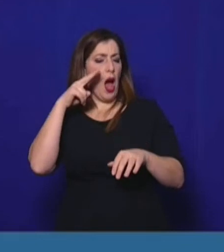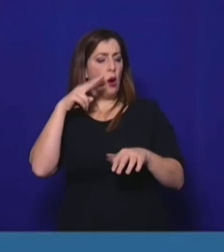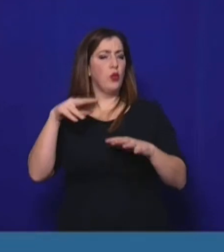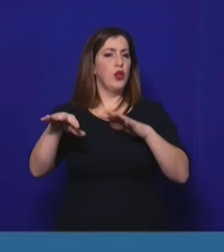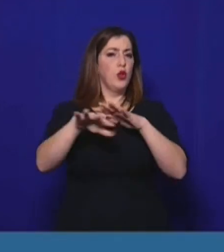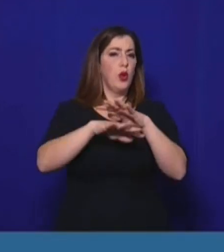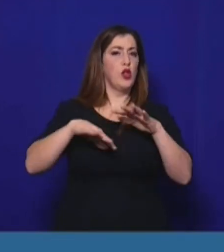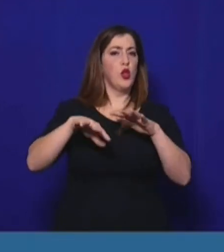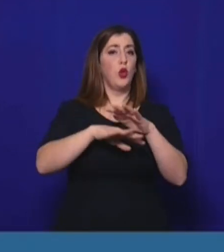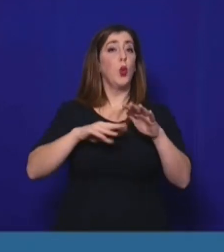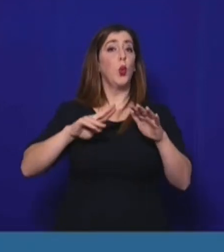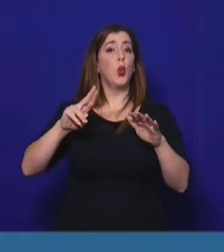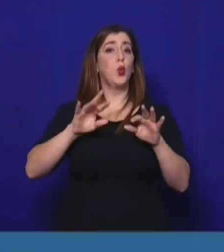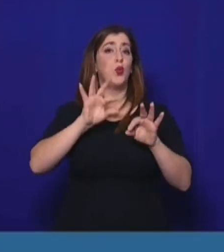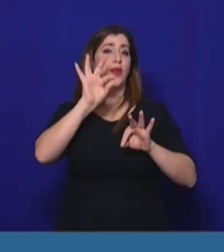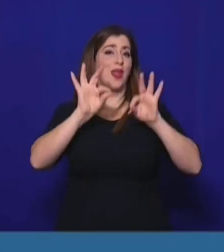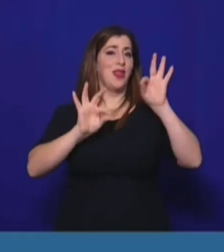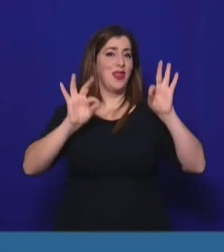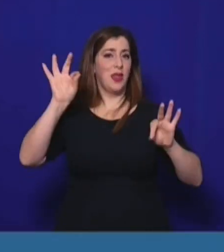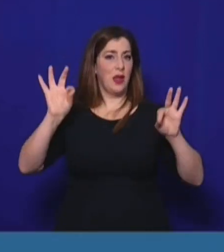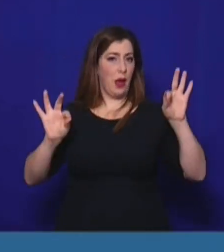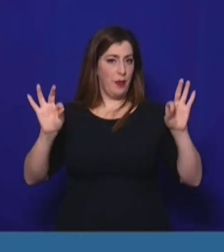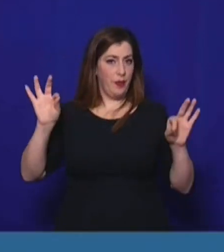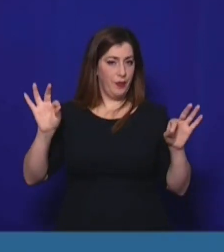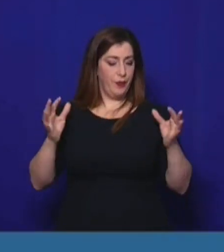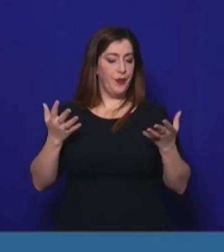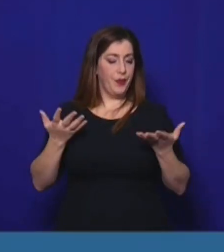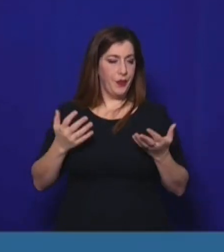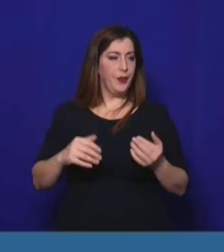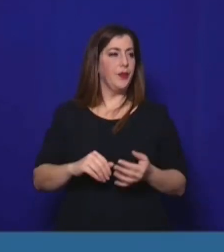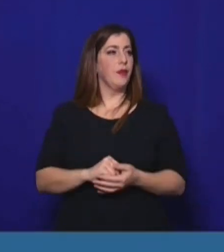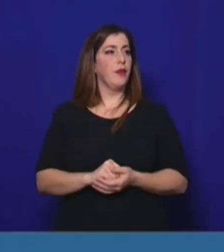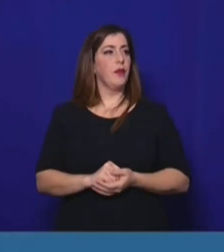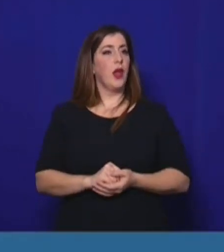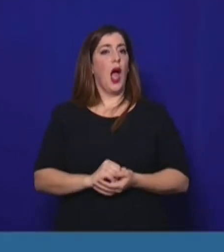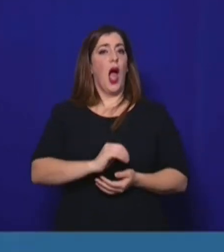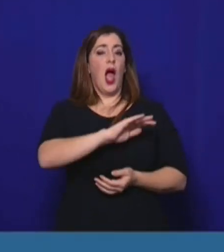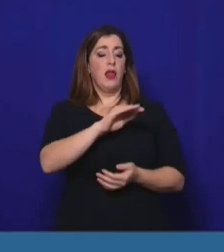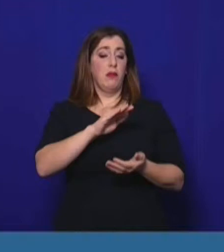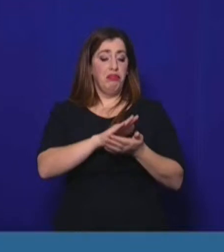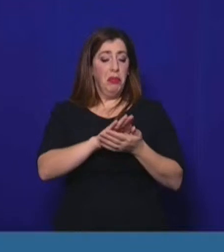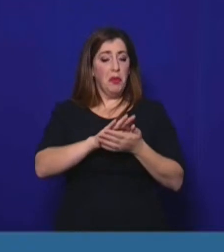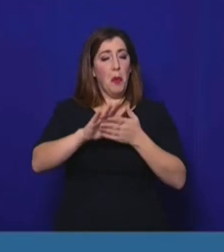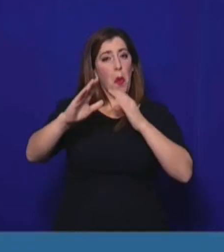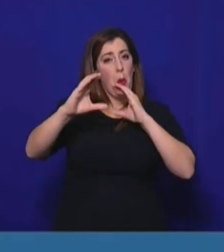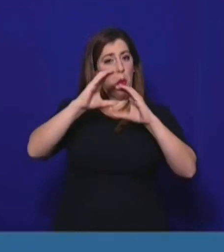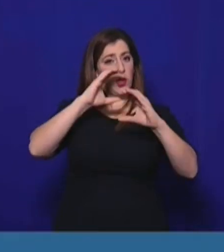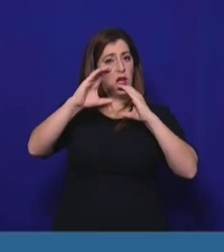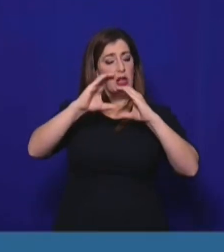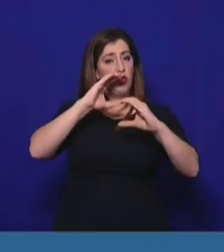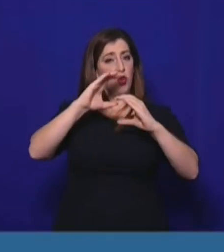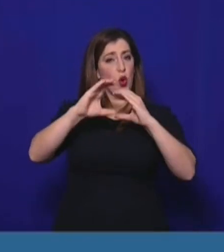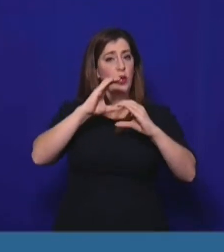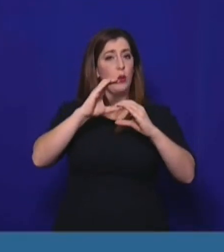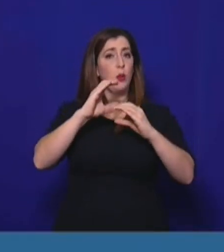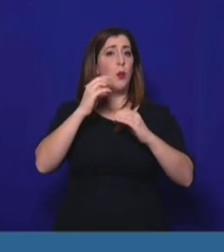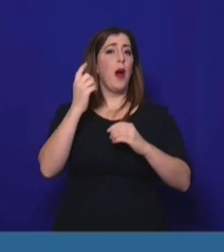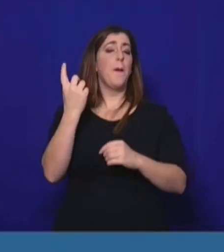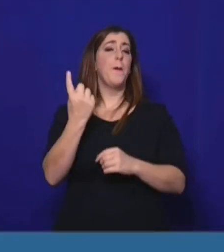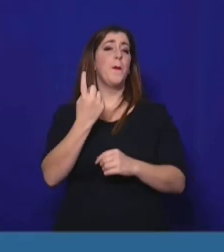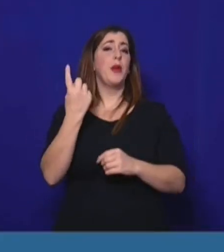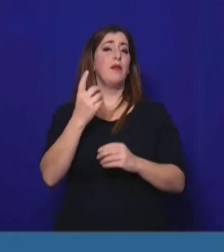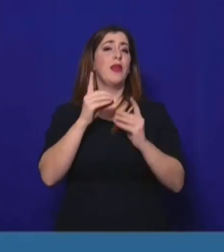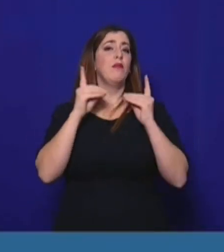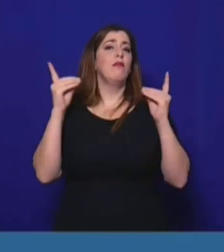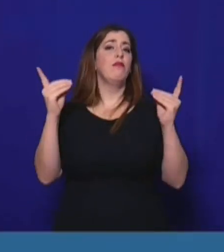u anka l-istatistika lil dawk il-partijiet li huma interessati u aħna konna wkoll f'komunika diretta wkoll mal-Ministeru tal-Edukazzjoni